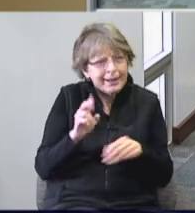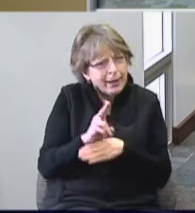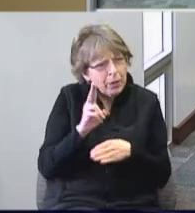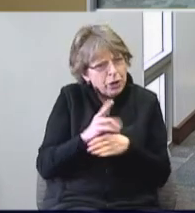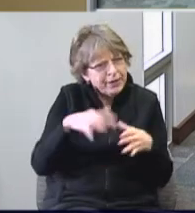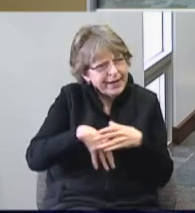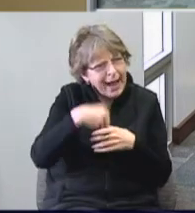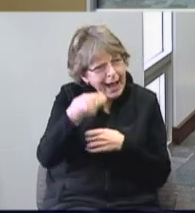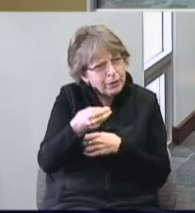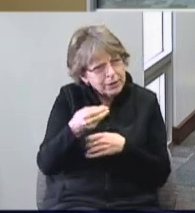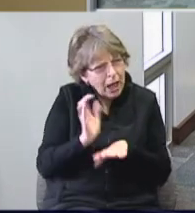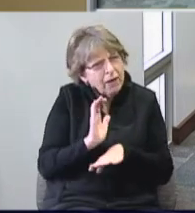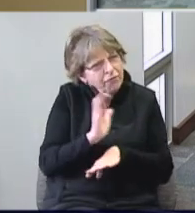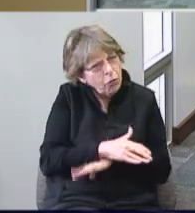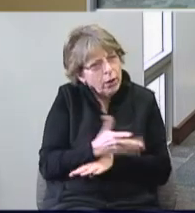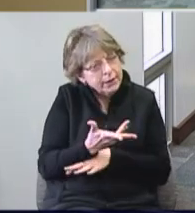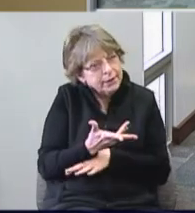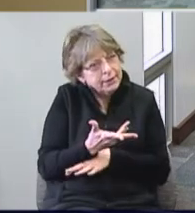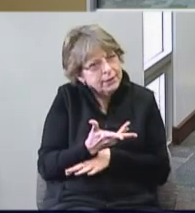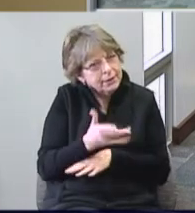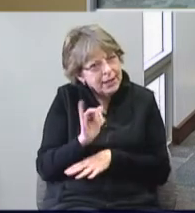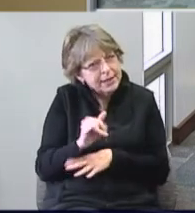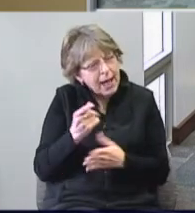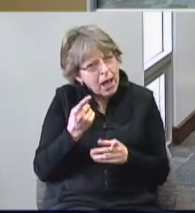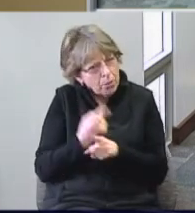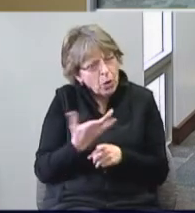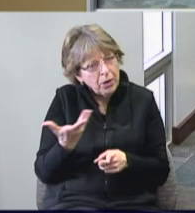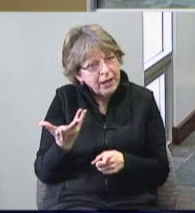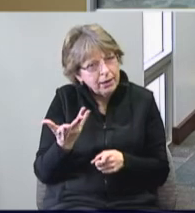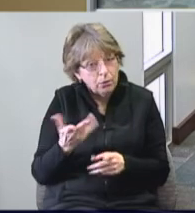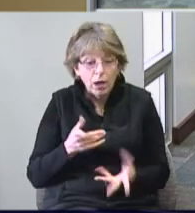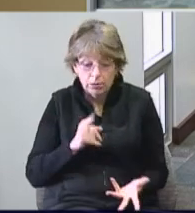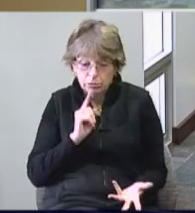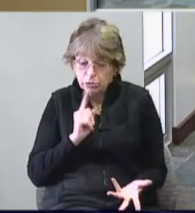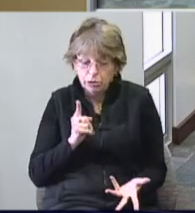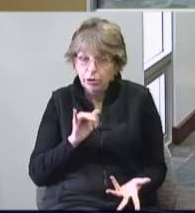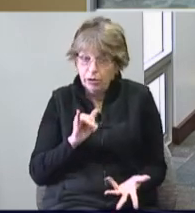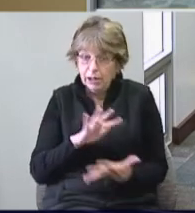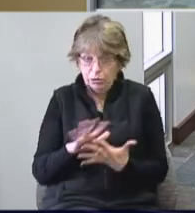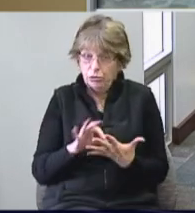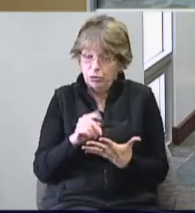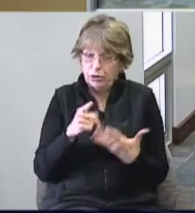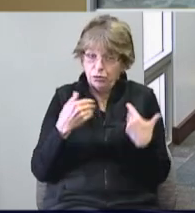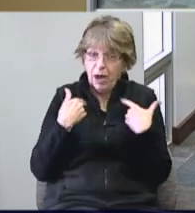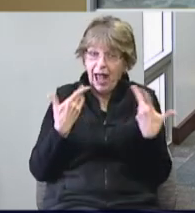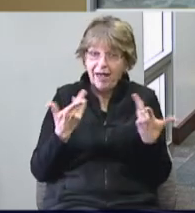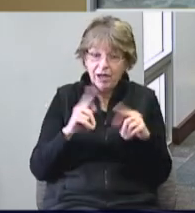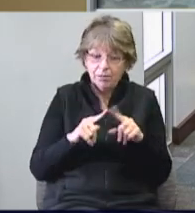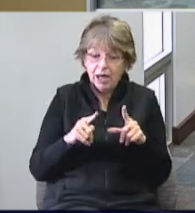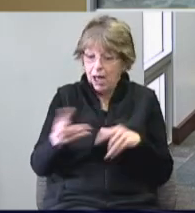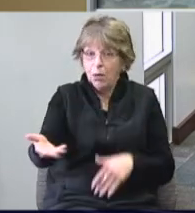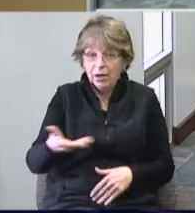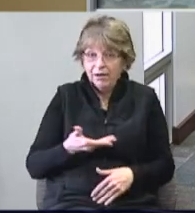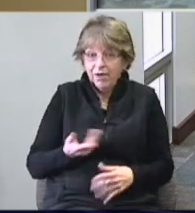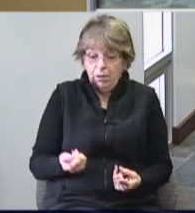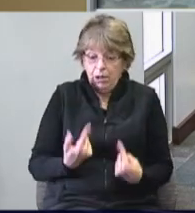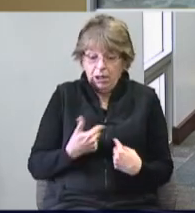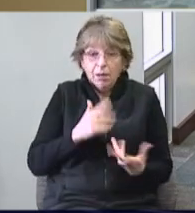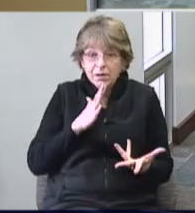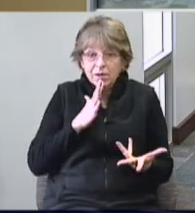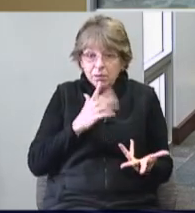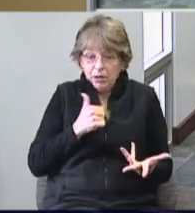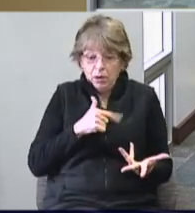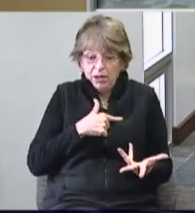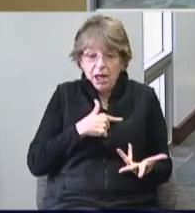that appropriate? Certainly, yeah. I mean, that would be an option he would have. Okay. But I would invite him to come and talk with us, or